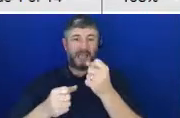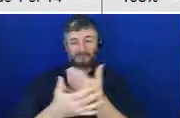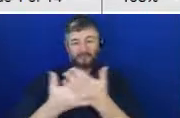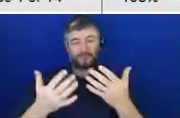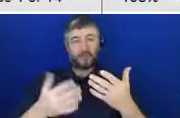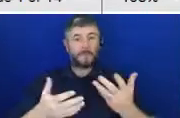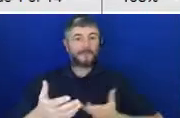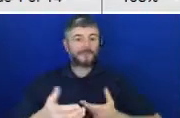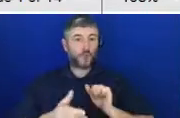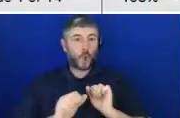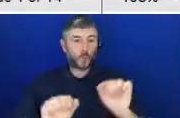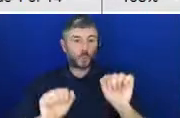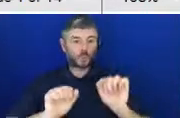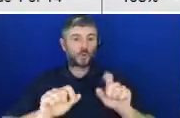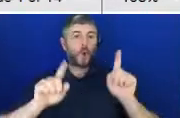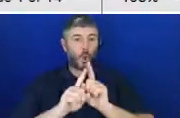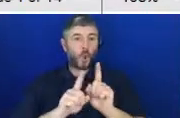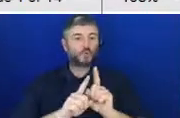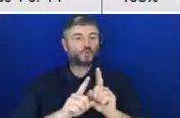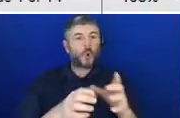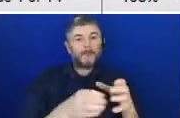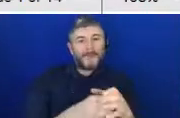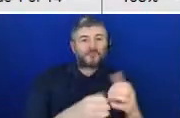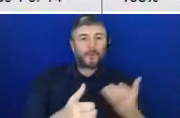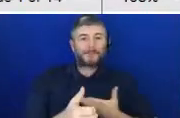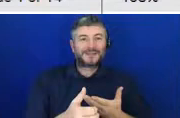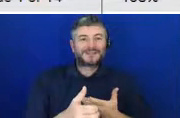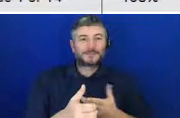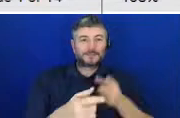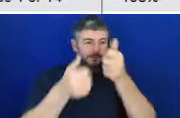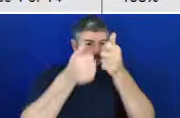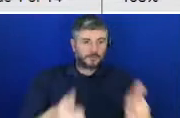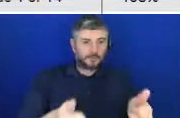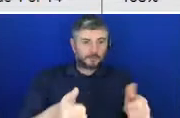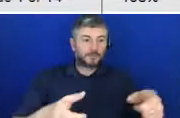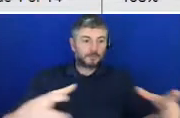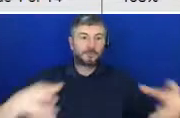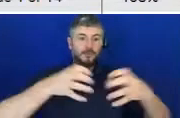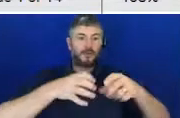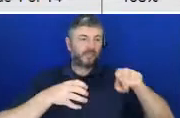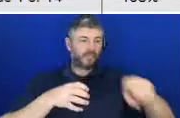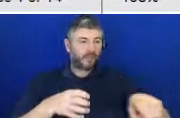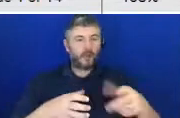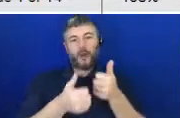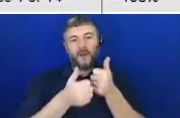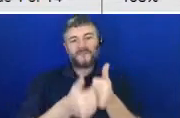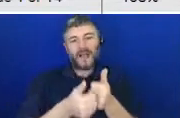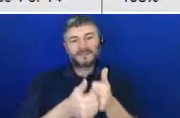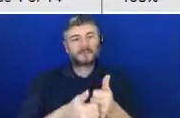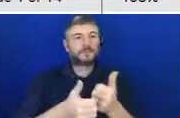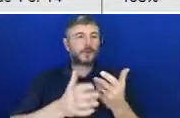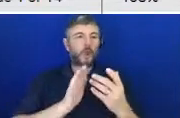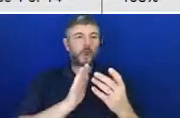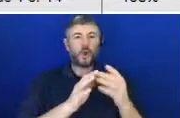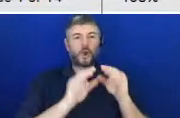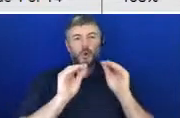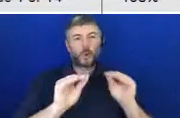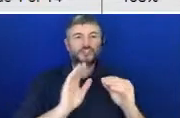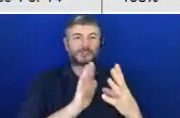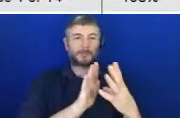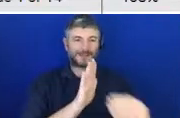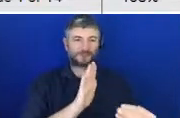that support those small and micro businesses. And these are advisors, coaches and mentors. But what I'm going to be talking